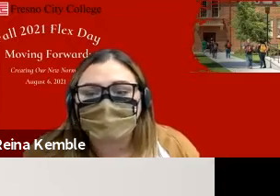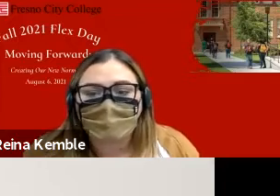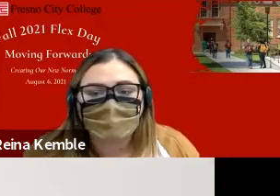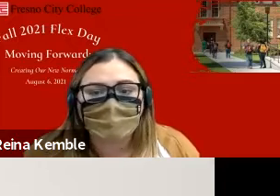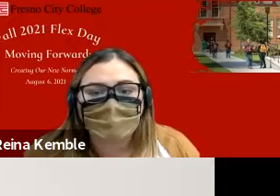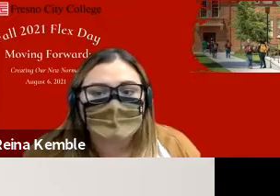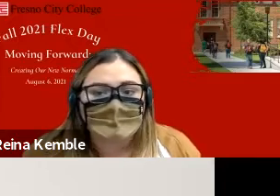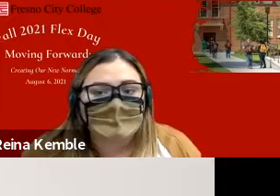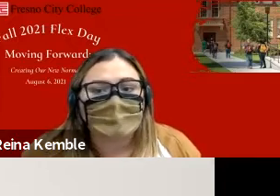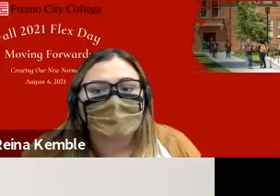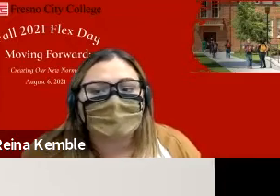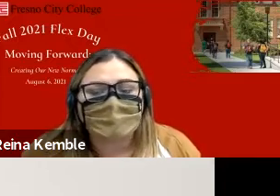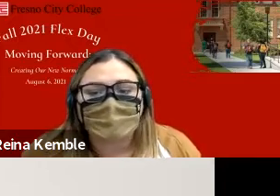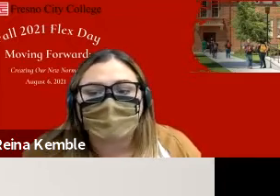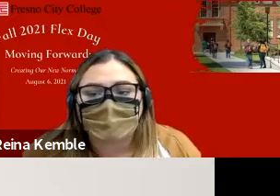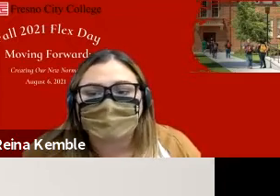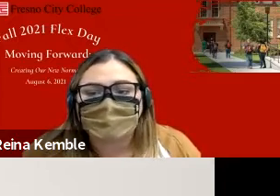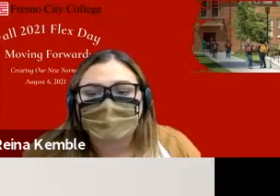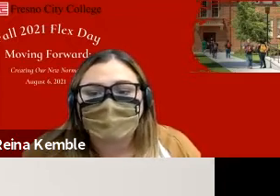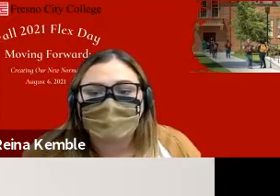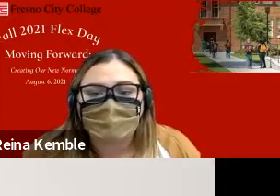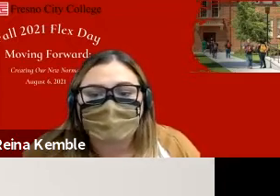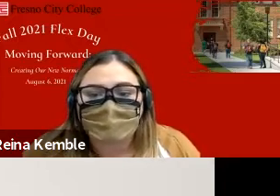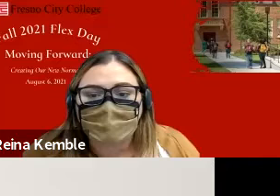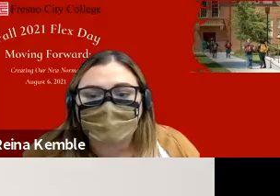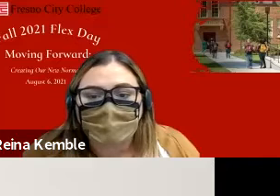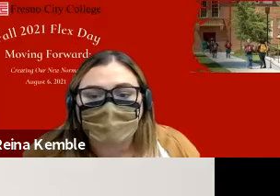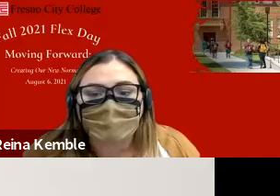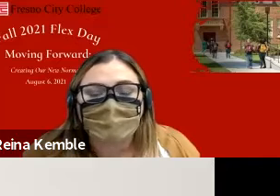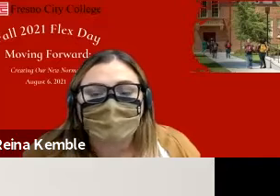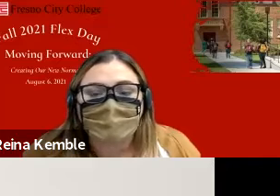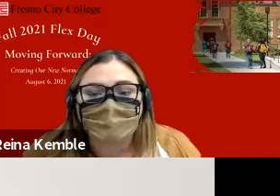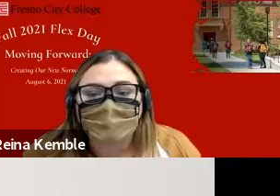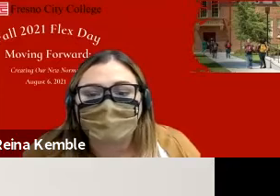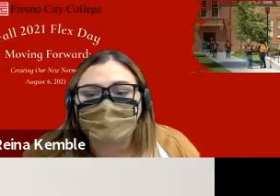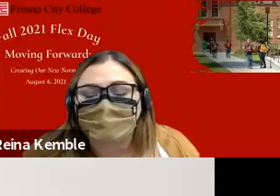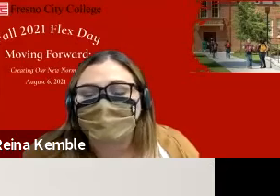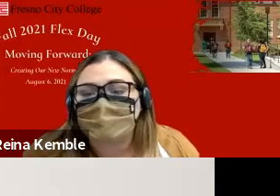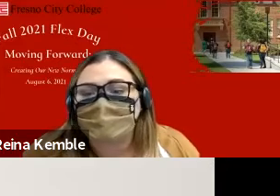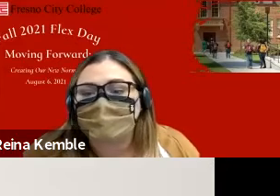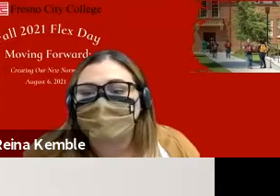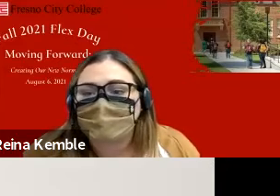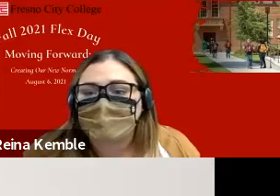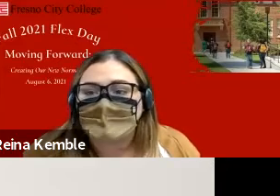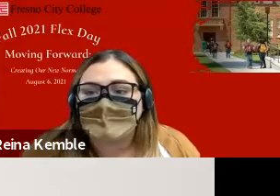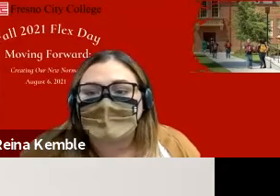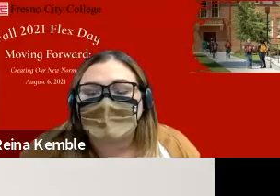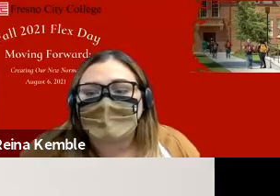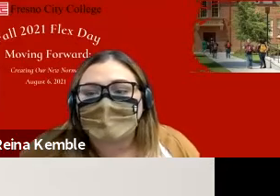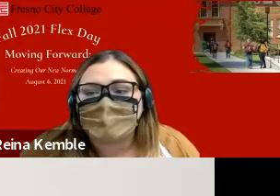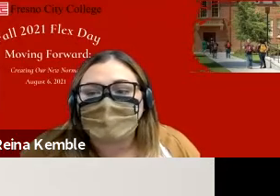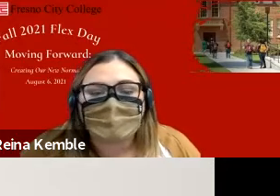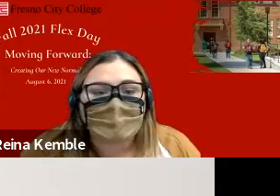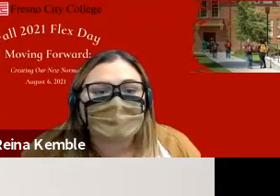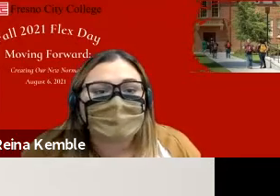level. So all new employees start out at a 70% of the annual limit of 1,750.